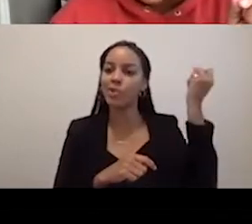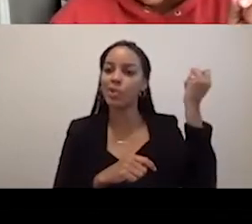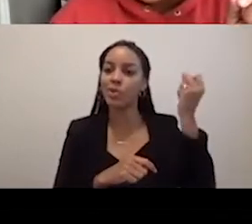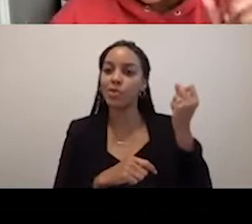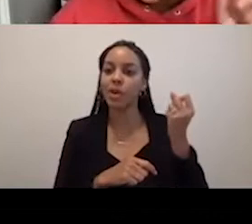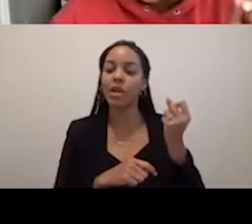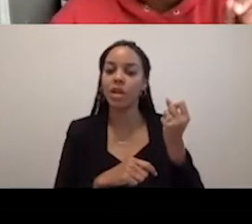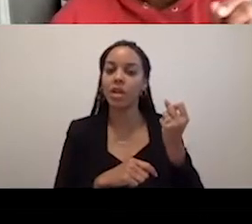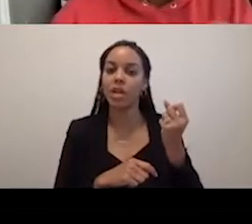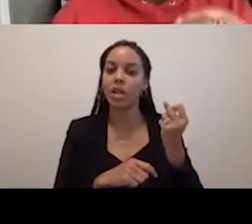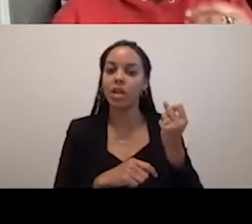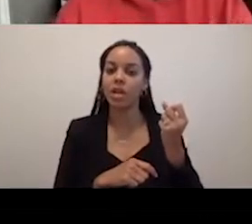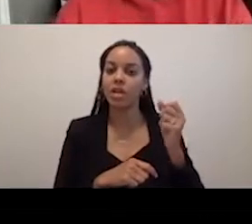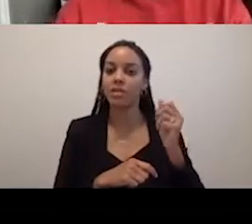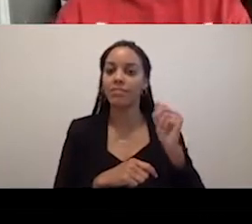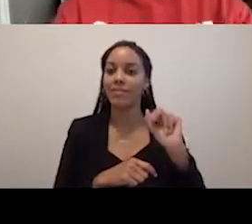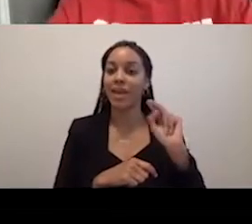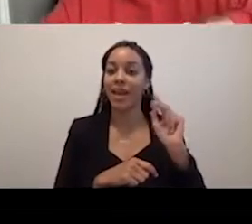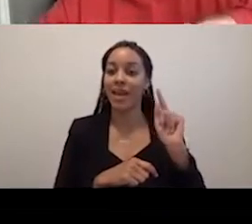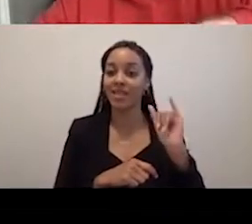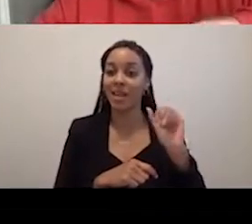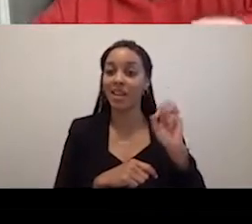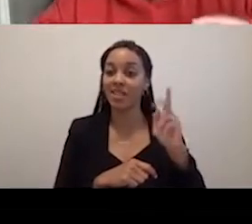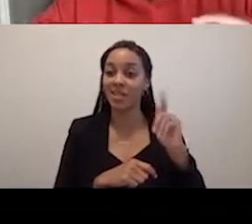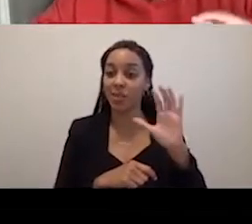105-year-old anti-Semitic and racist